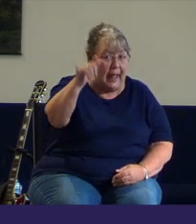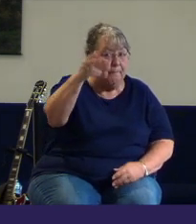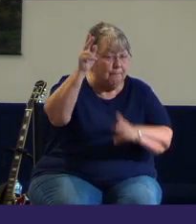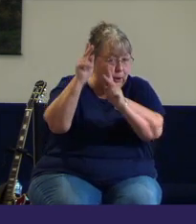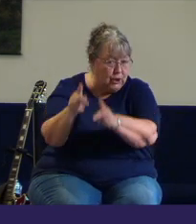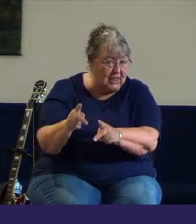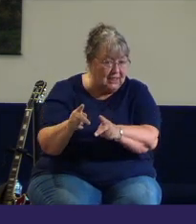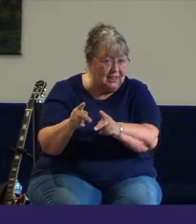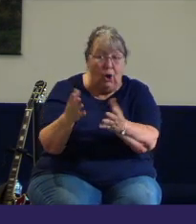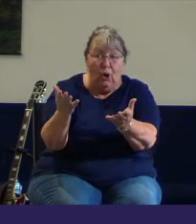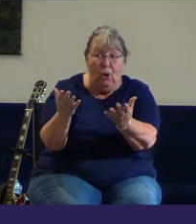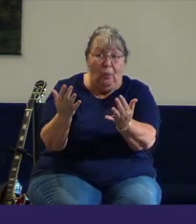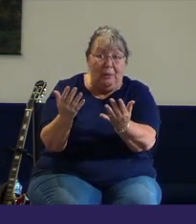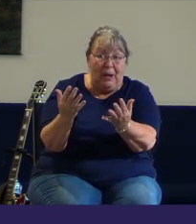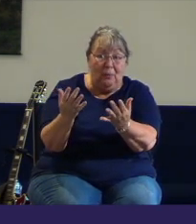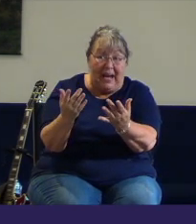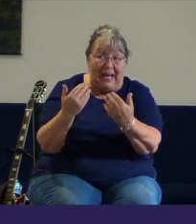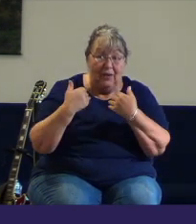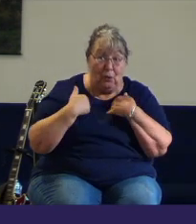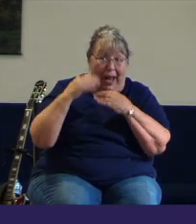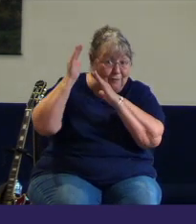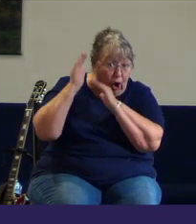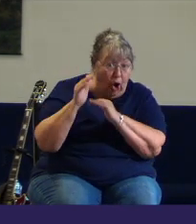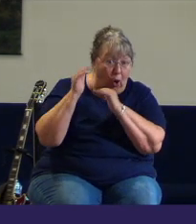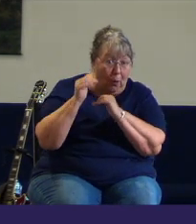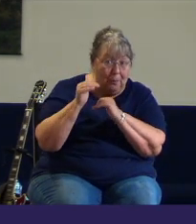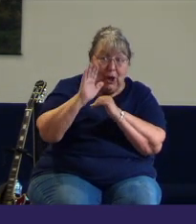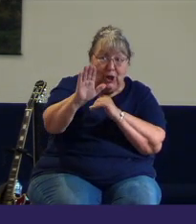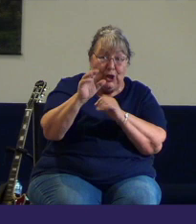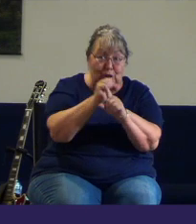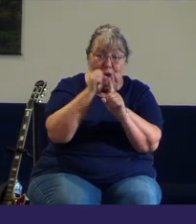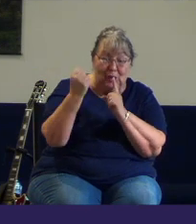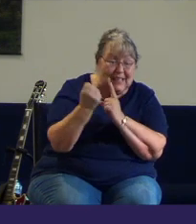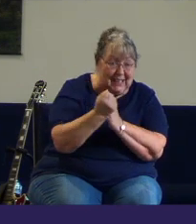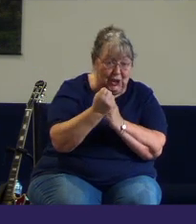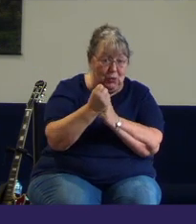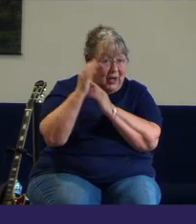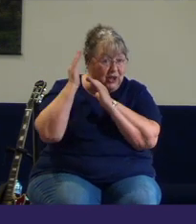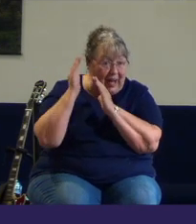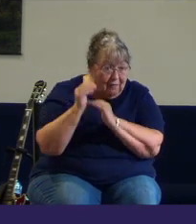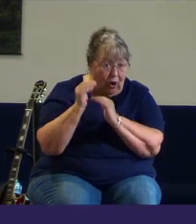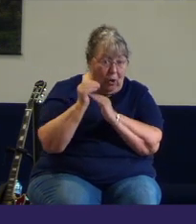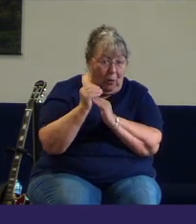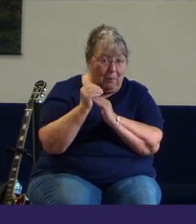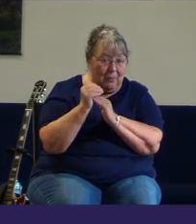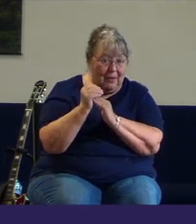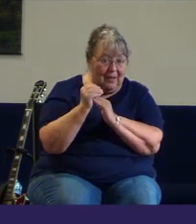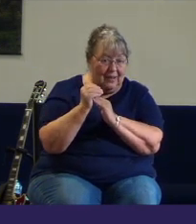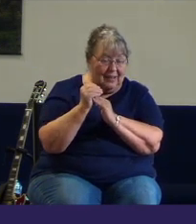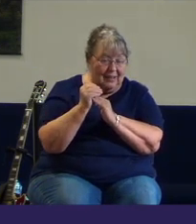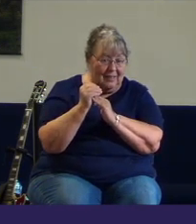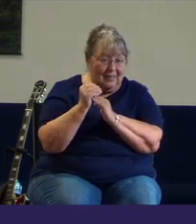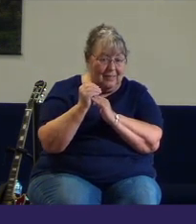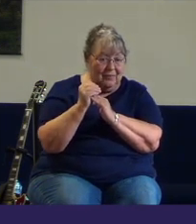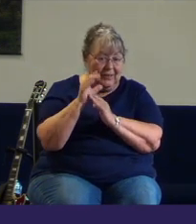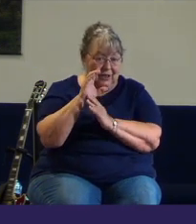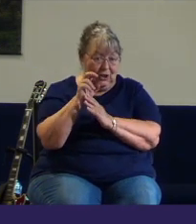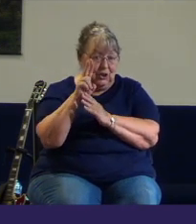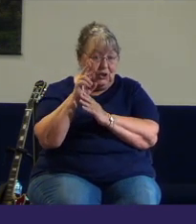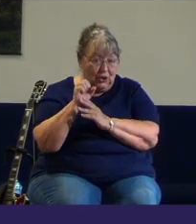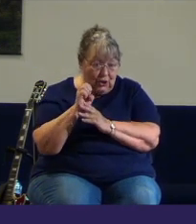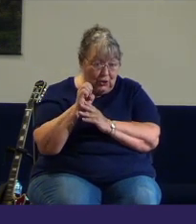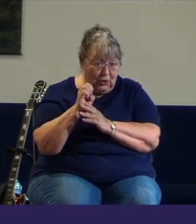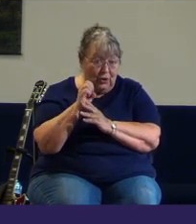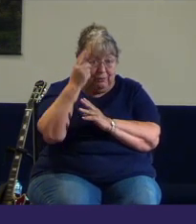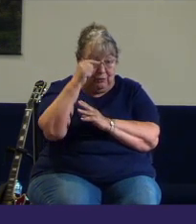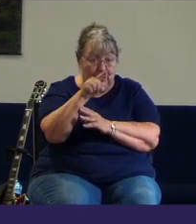them that there is hope in your situation, there is hope, there's a cure for your disease? I